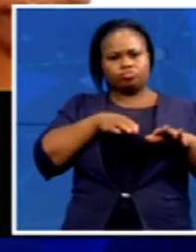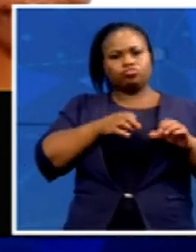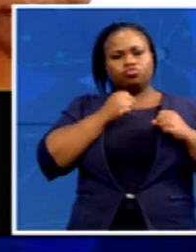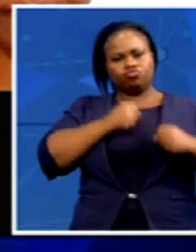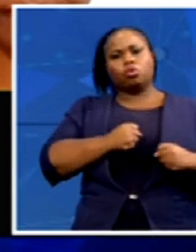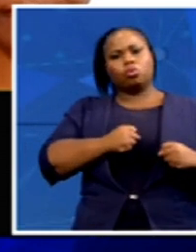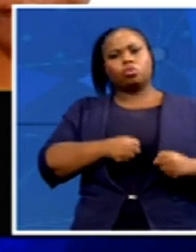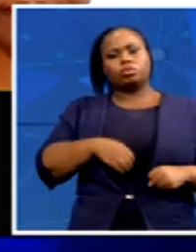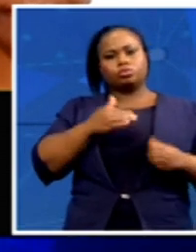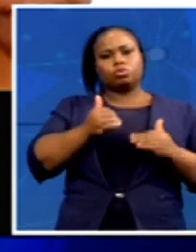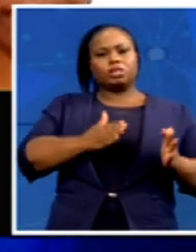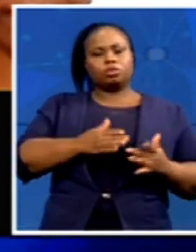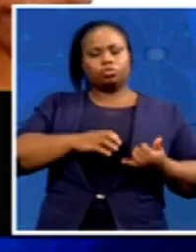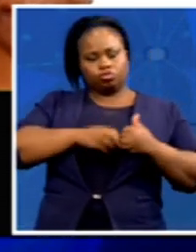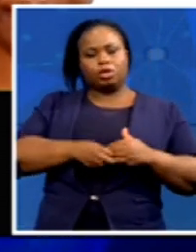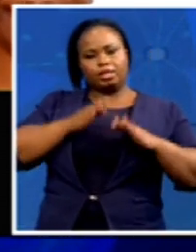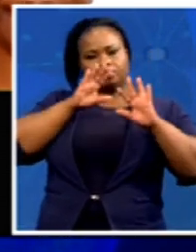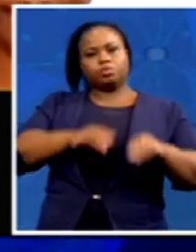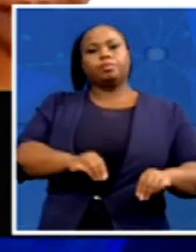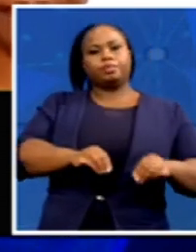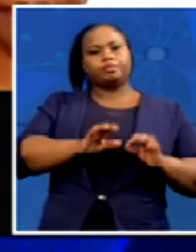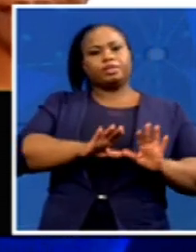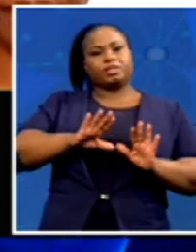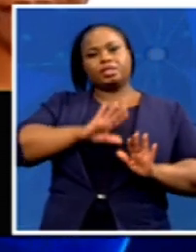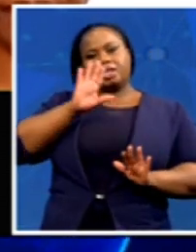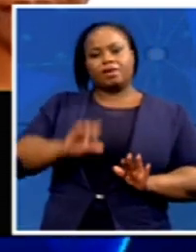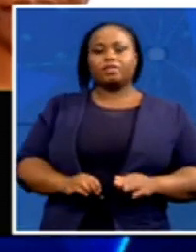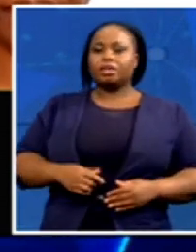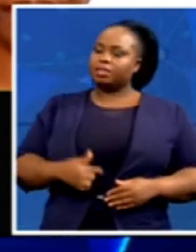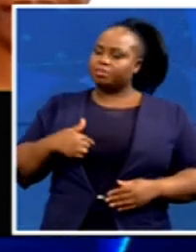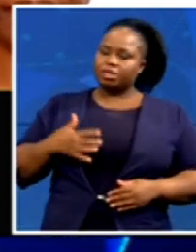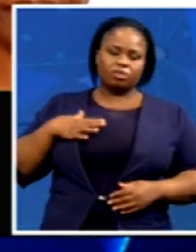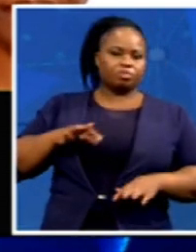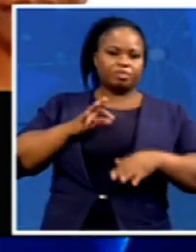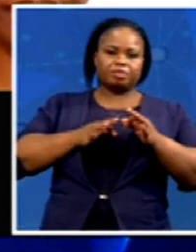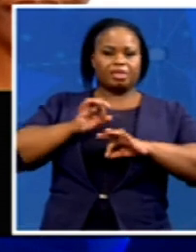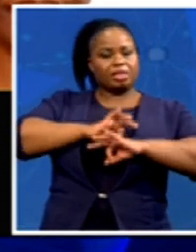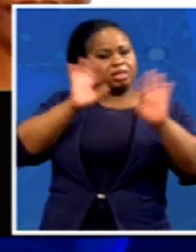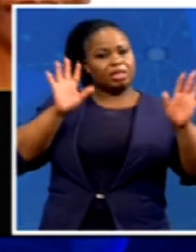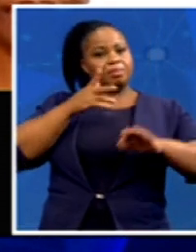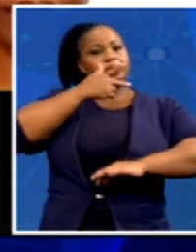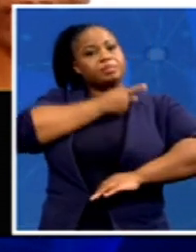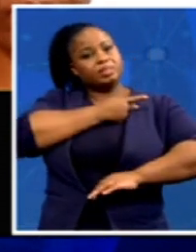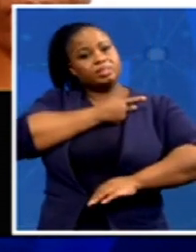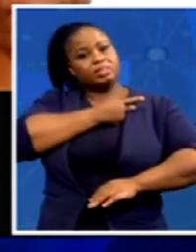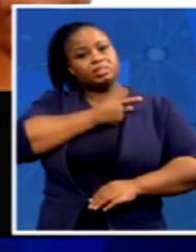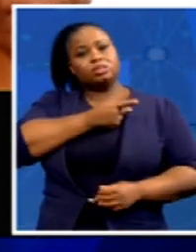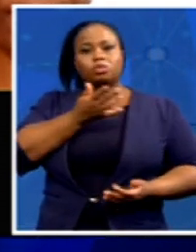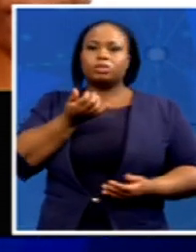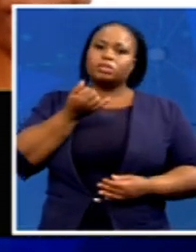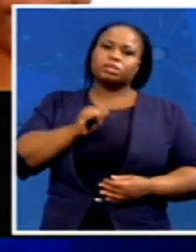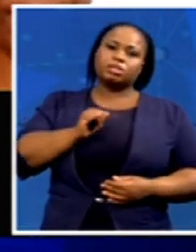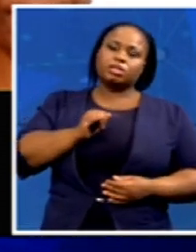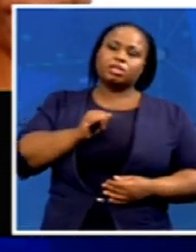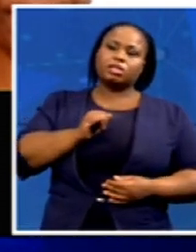pandemic on the continent. I want to be very clear that vaccines alone will not get us over the finish line. We have to do